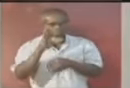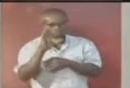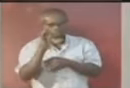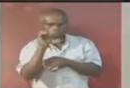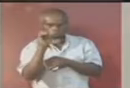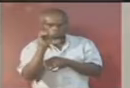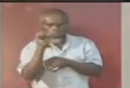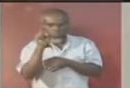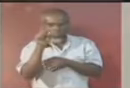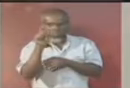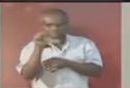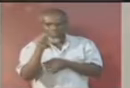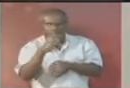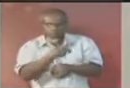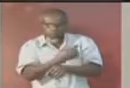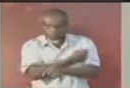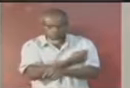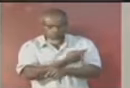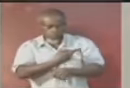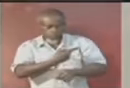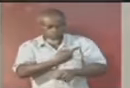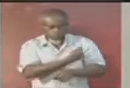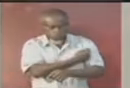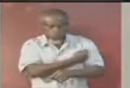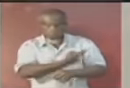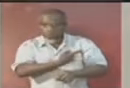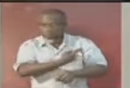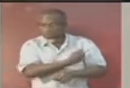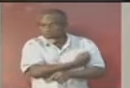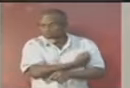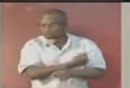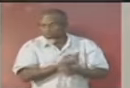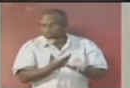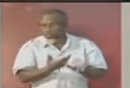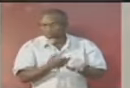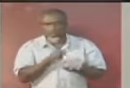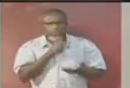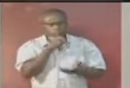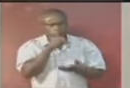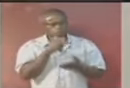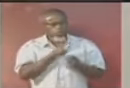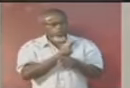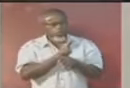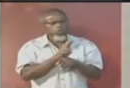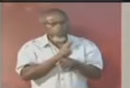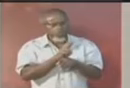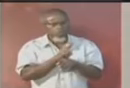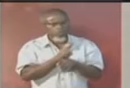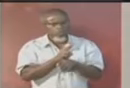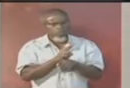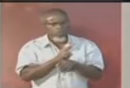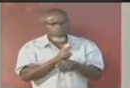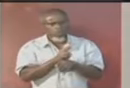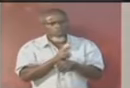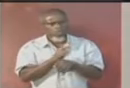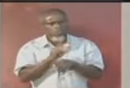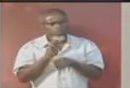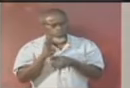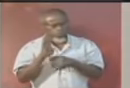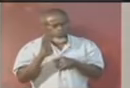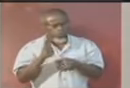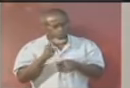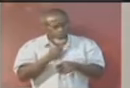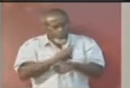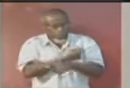surprised that they in fact are using a booster. In fact, it's being used in Bahrain right now. They are currently giving,